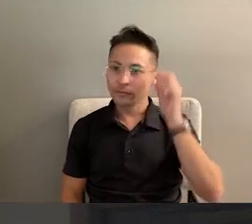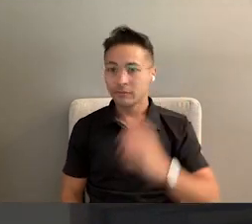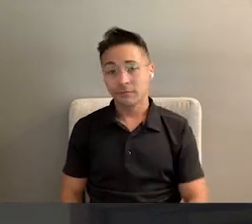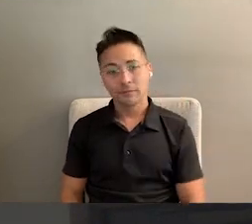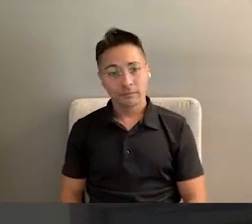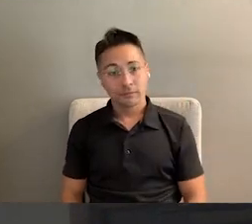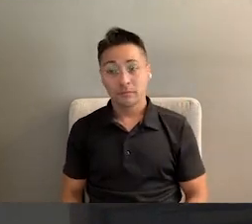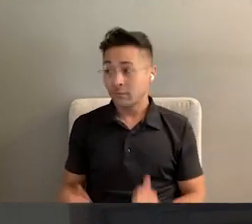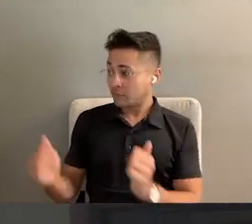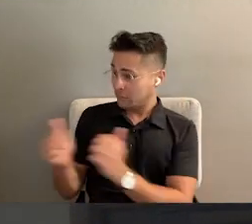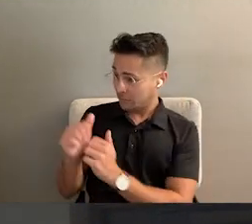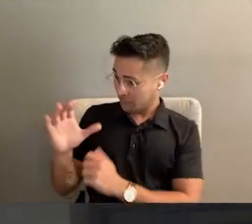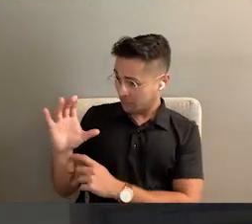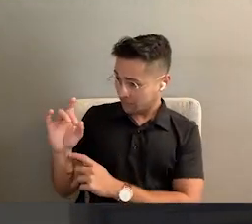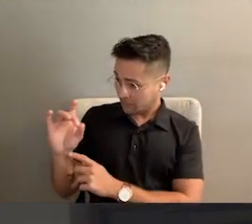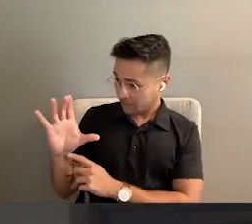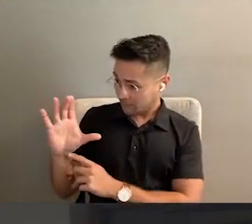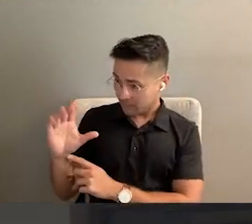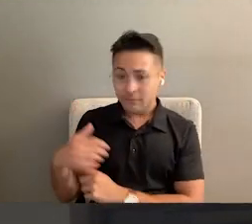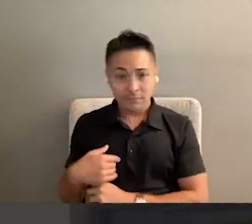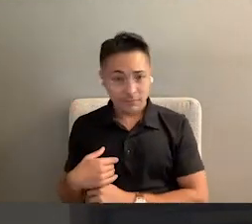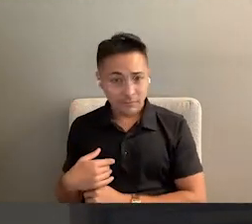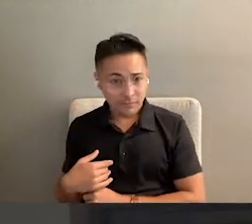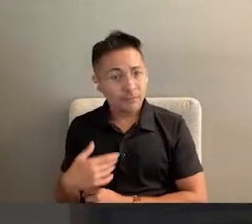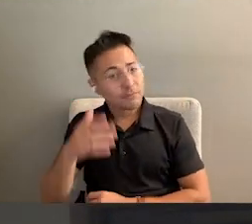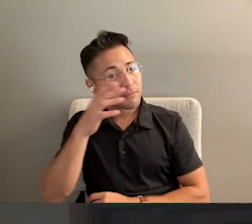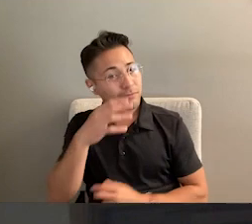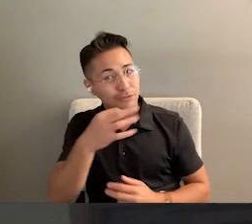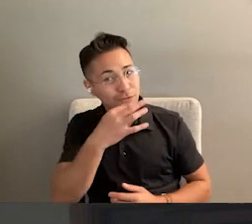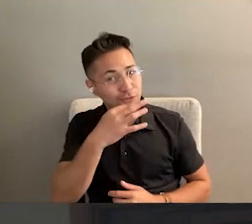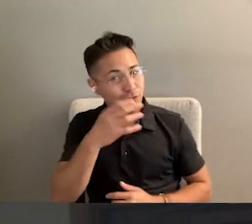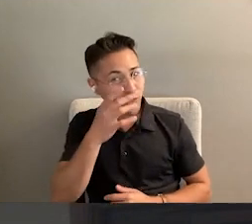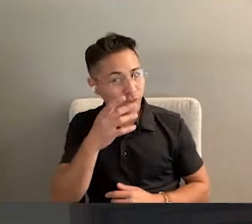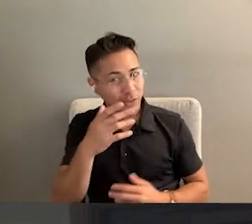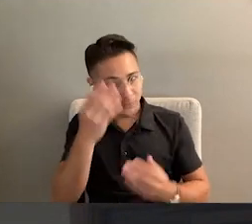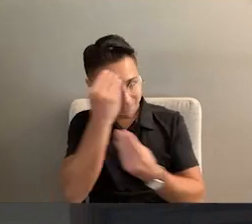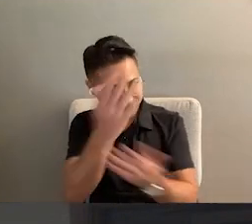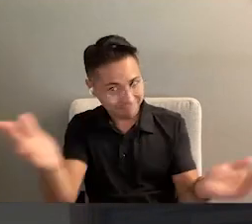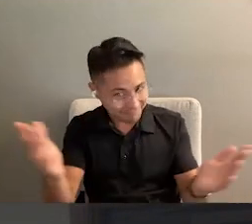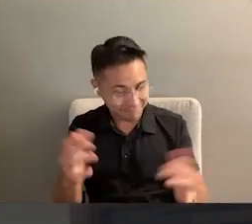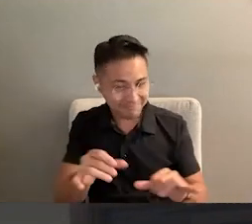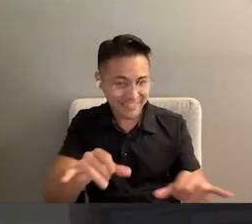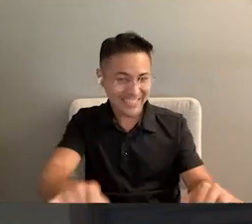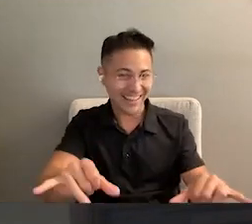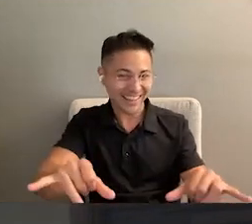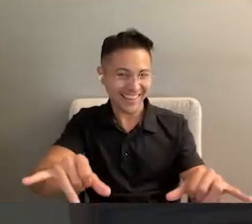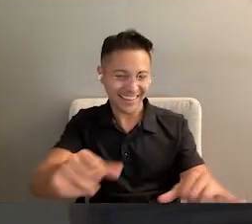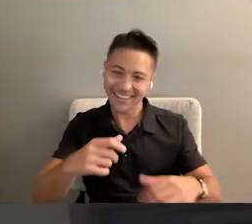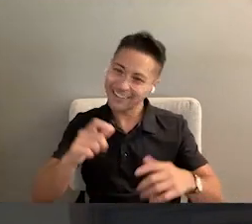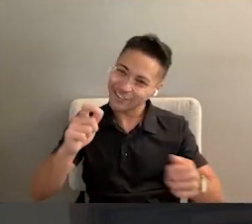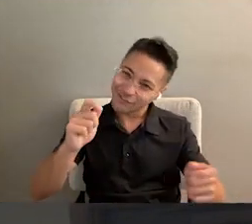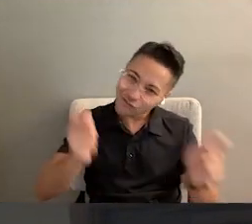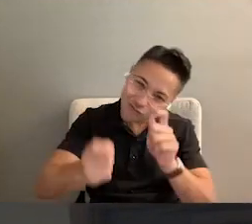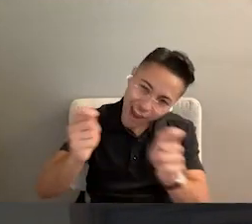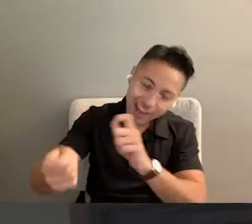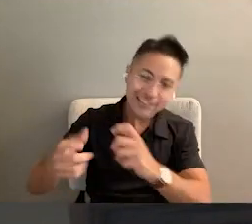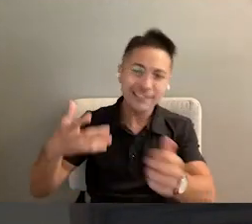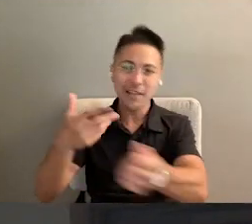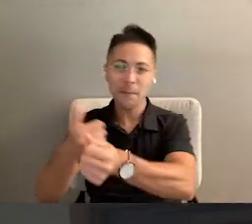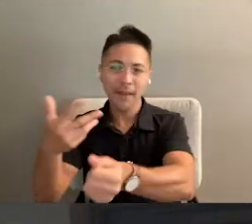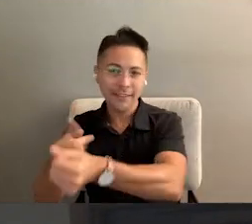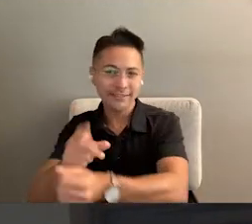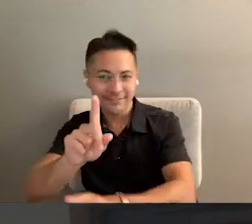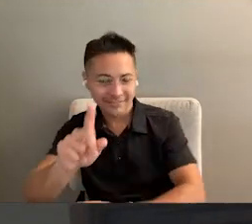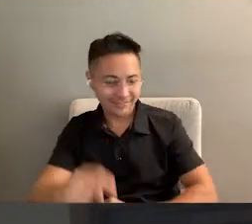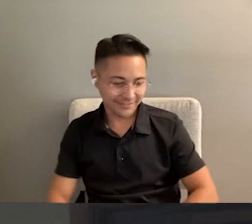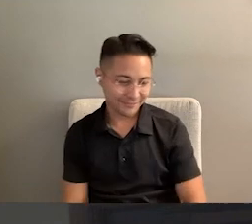changes. So what kind of changes are coming? Coming to CDC? Yes. We're talking about those in the very next session. Stick around. Oh,